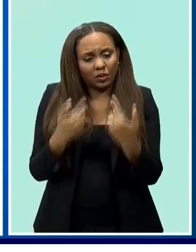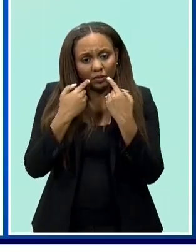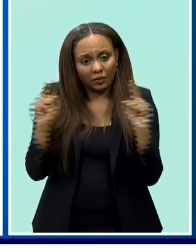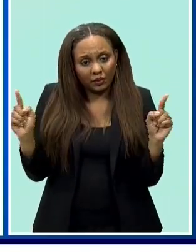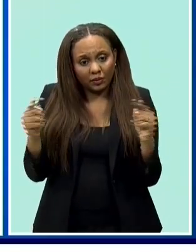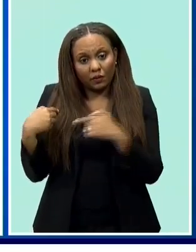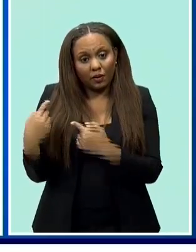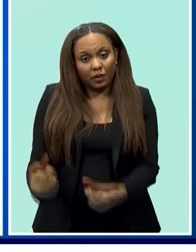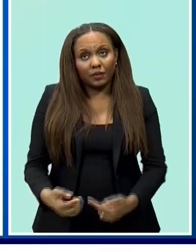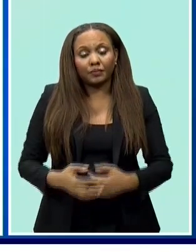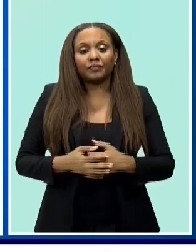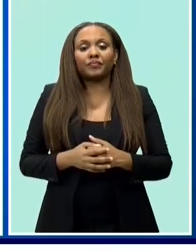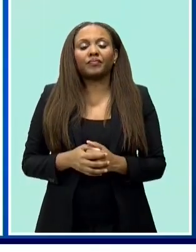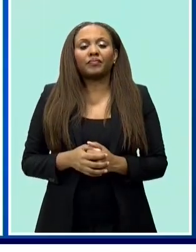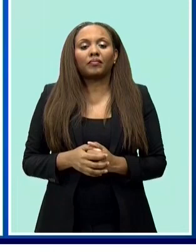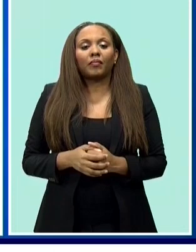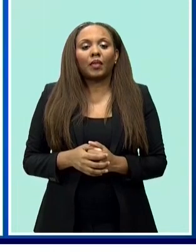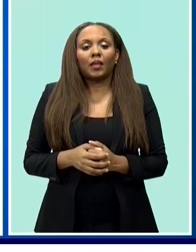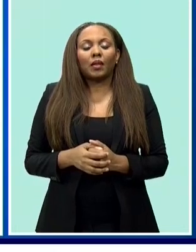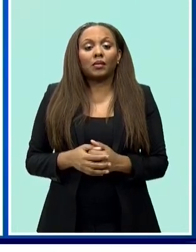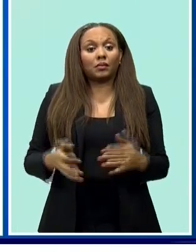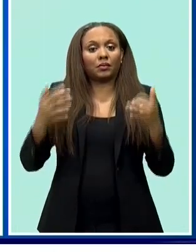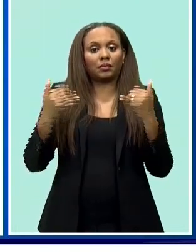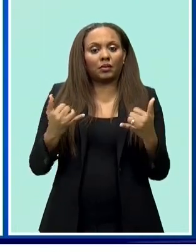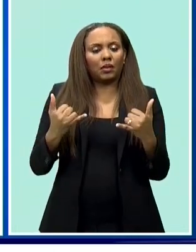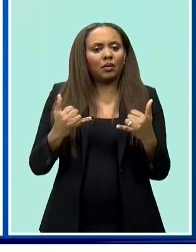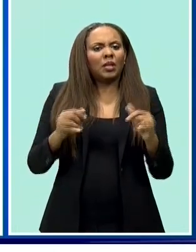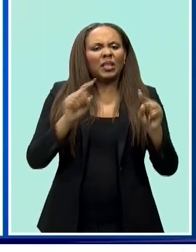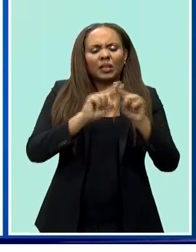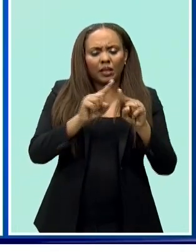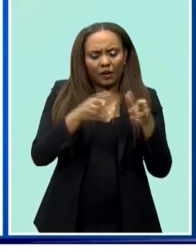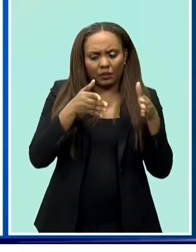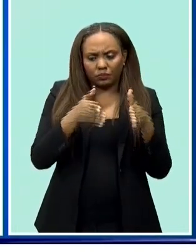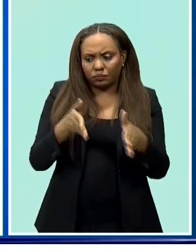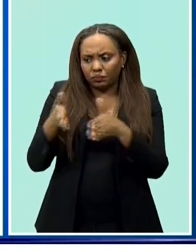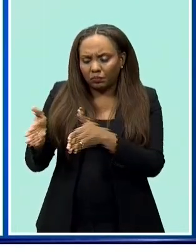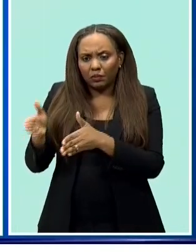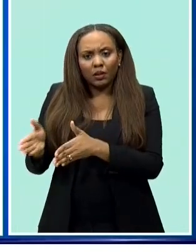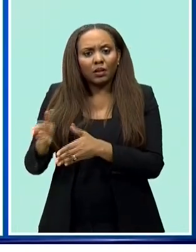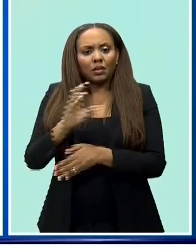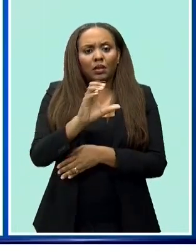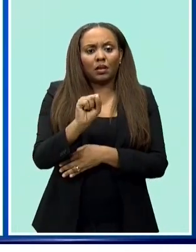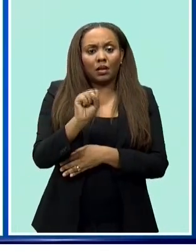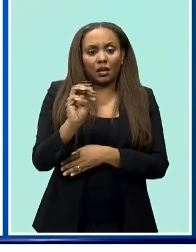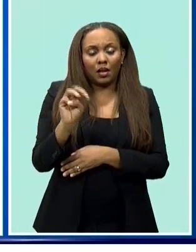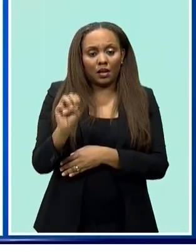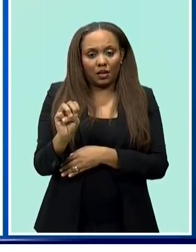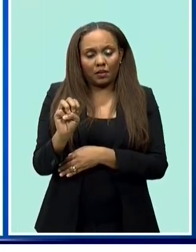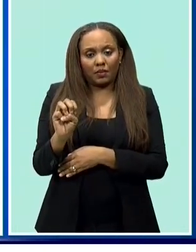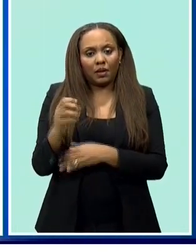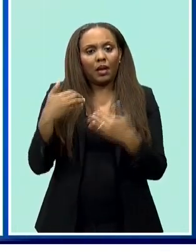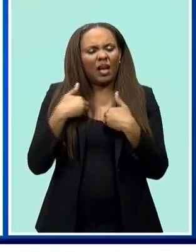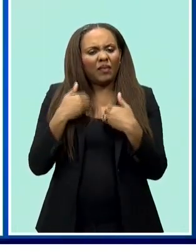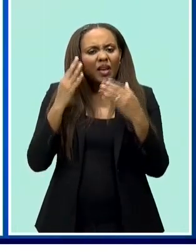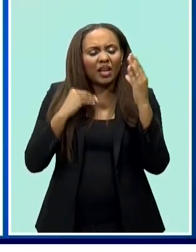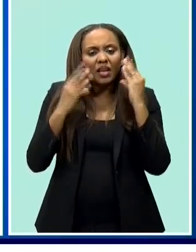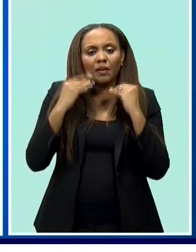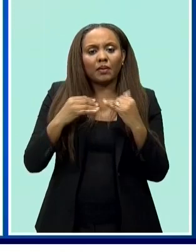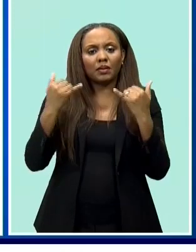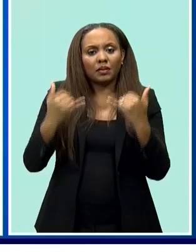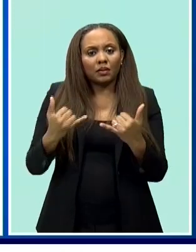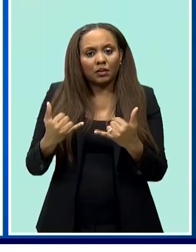of competitive and non-discriminatory conditions within our single market for access to bidding